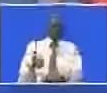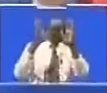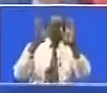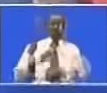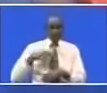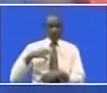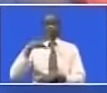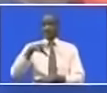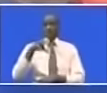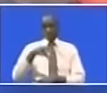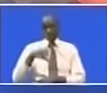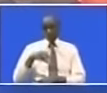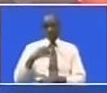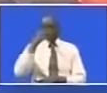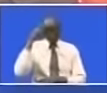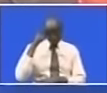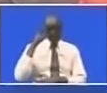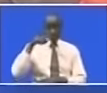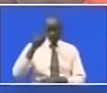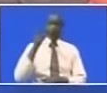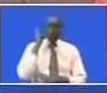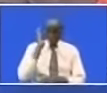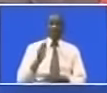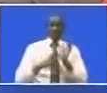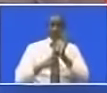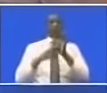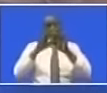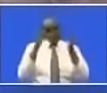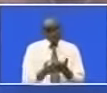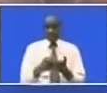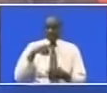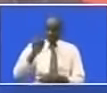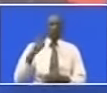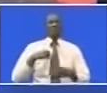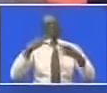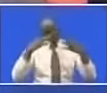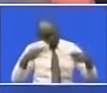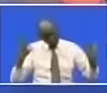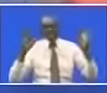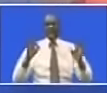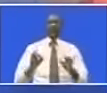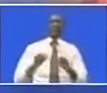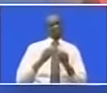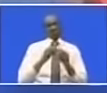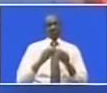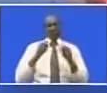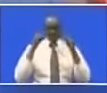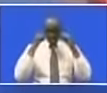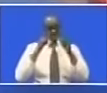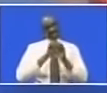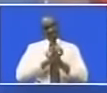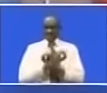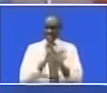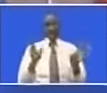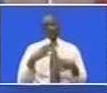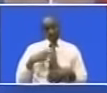the people of Congo because they will demonstrate to the world that they are a free and sovereign people, and that on